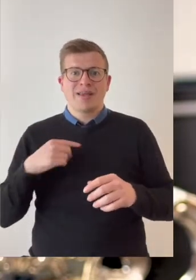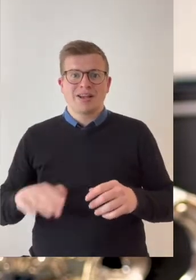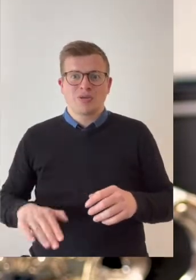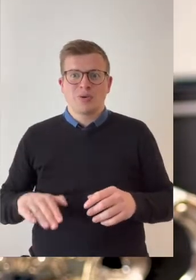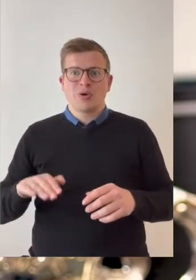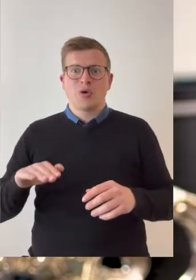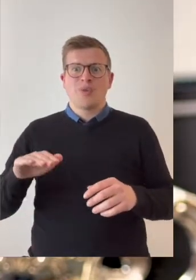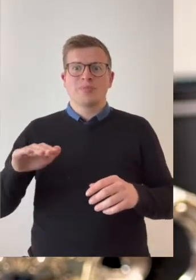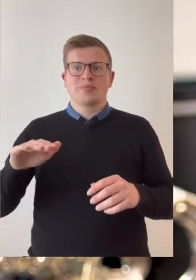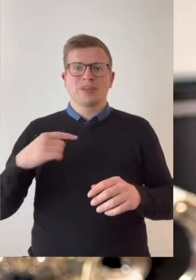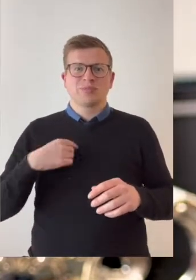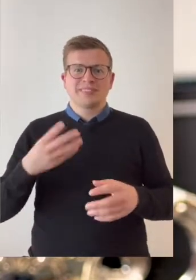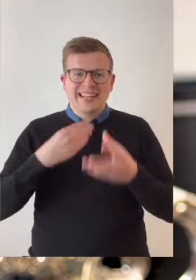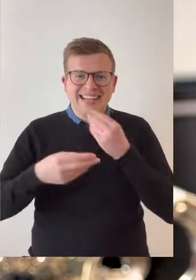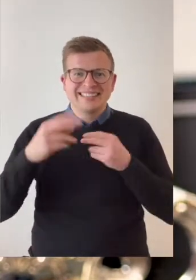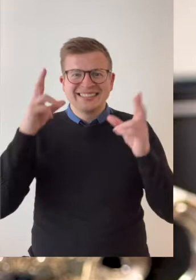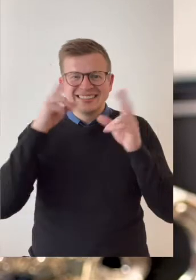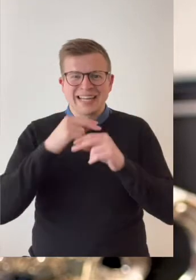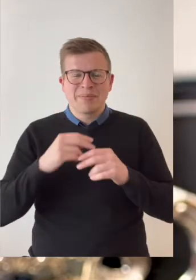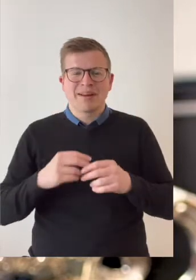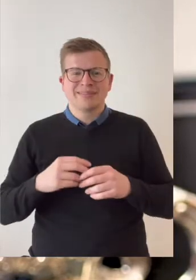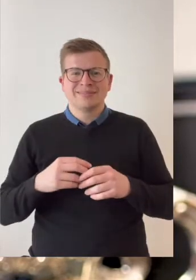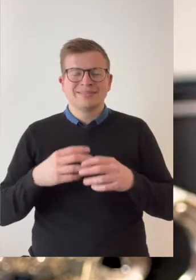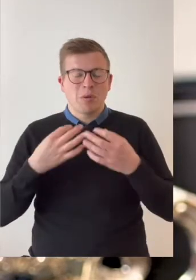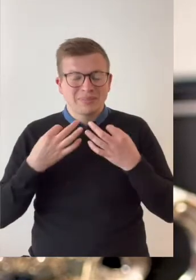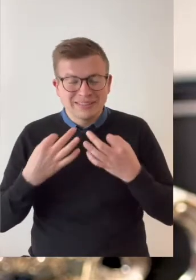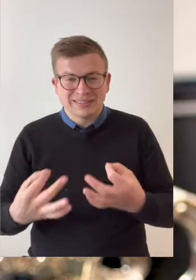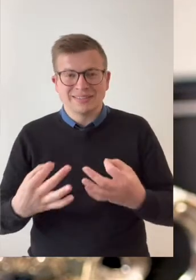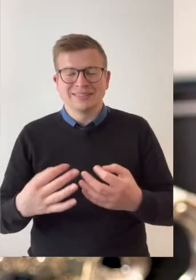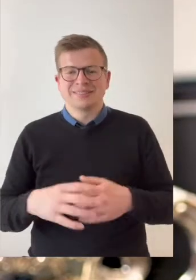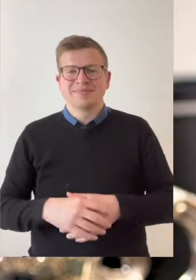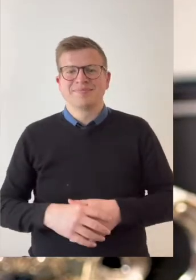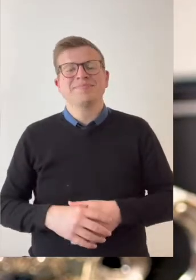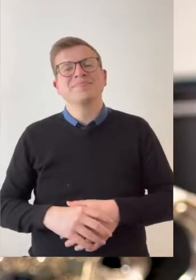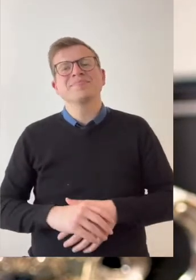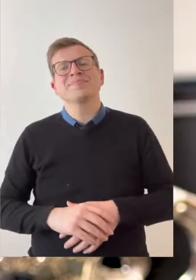you know, I was eating and sleeping it.